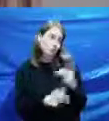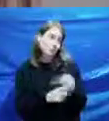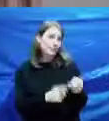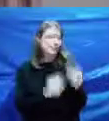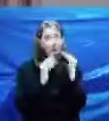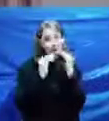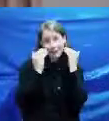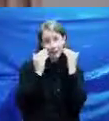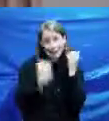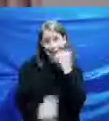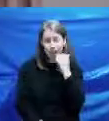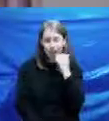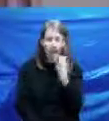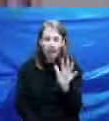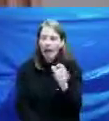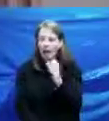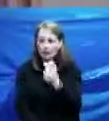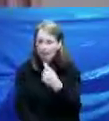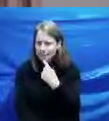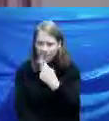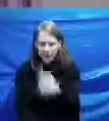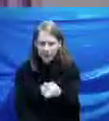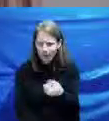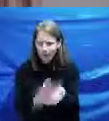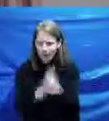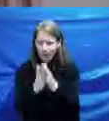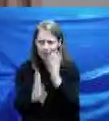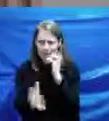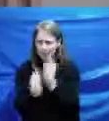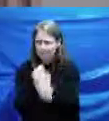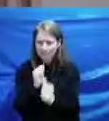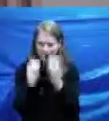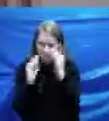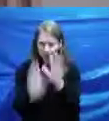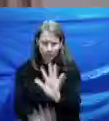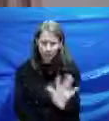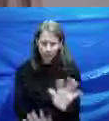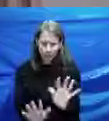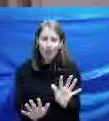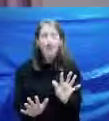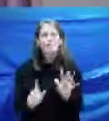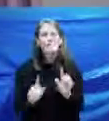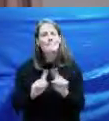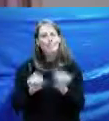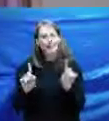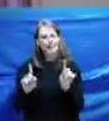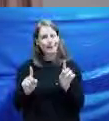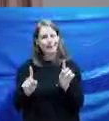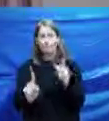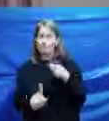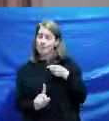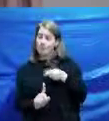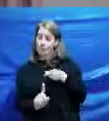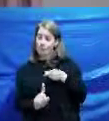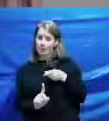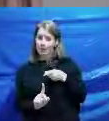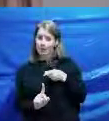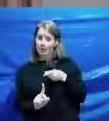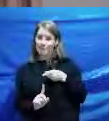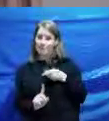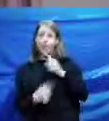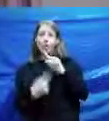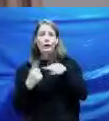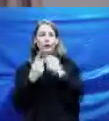mean teachers. No, that's not, you know, the counter to this. But the idea is that what it means to care about a